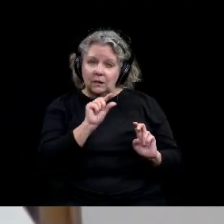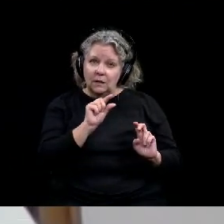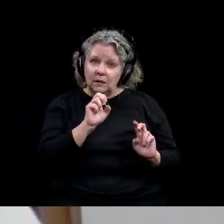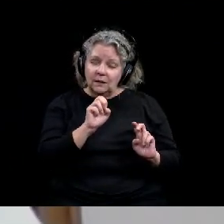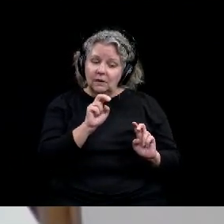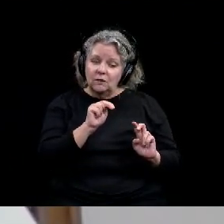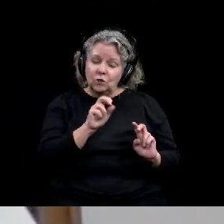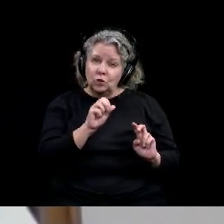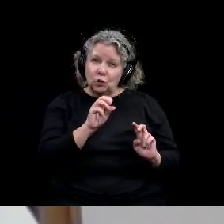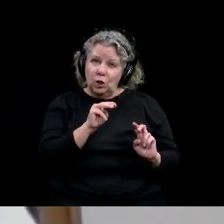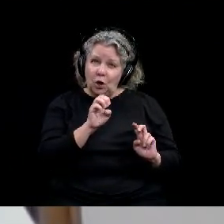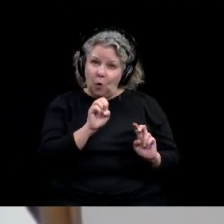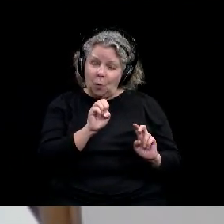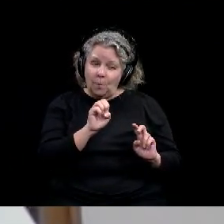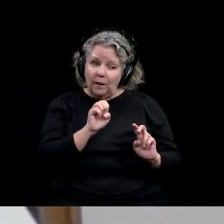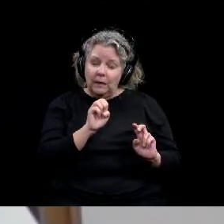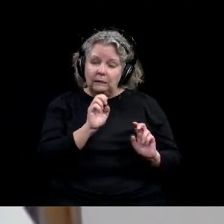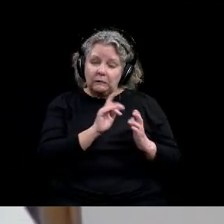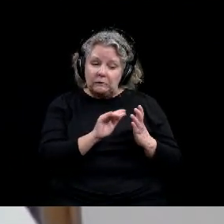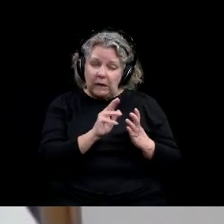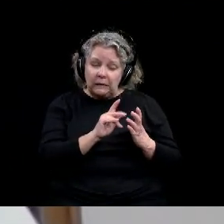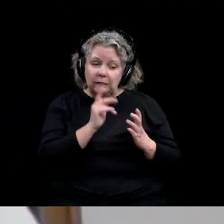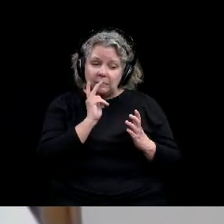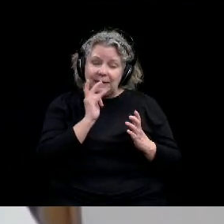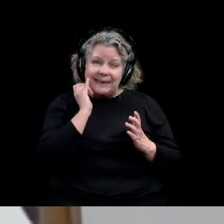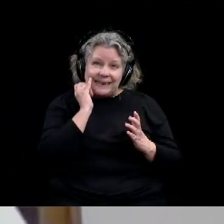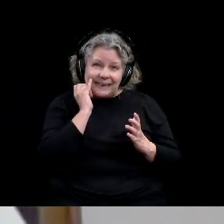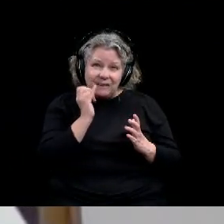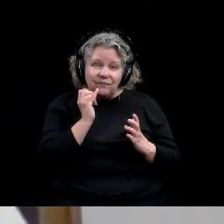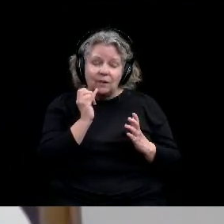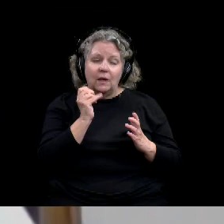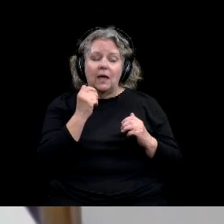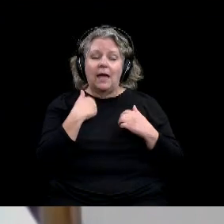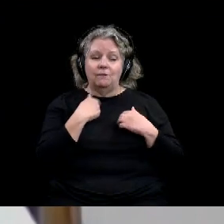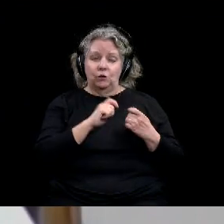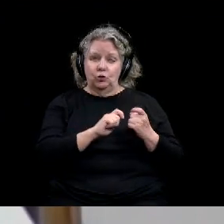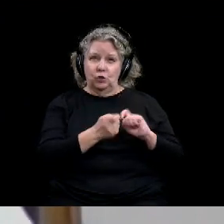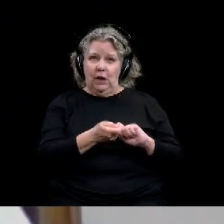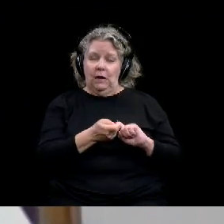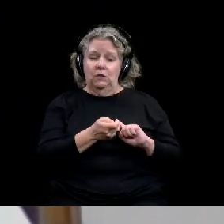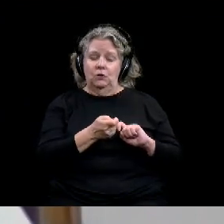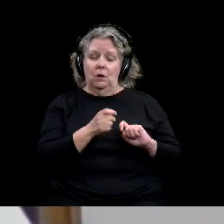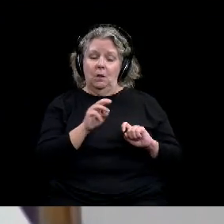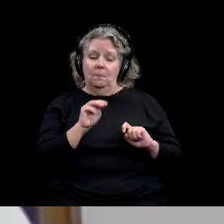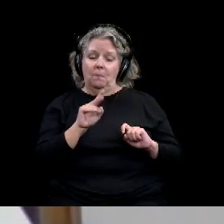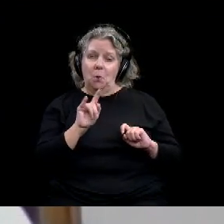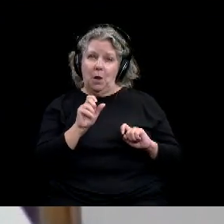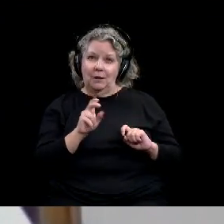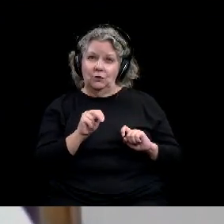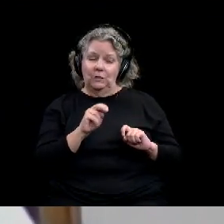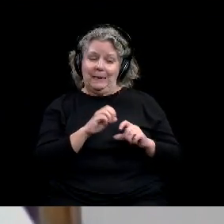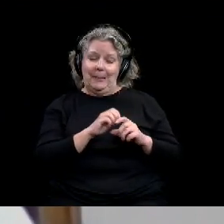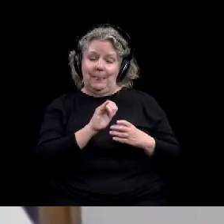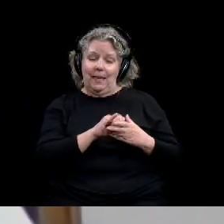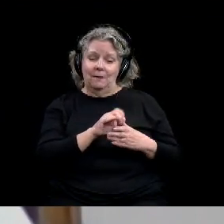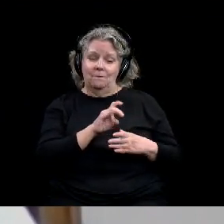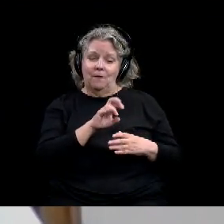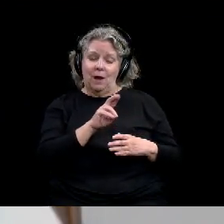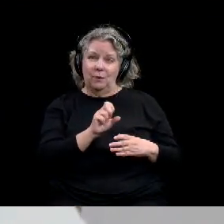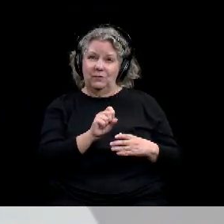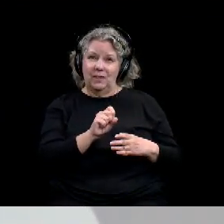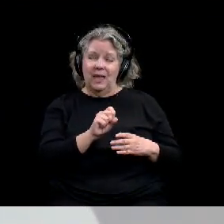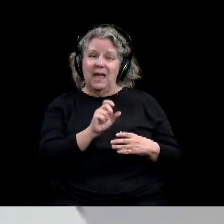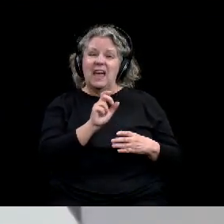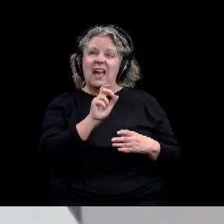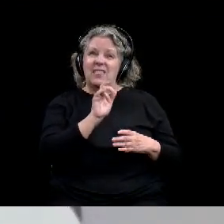the virus is expensive. Not a lot of labs can do it. It's not something